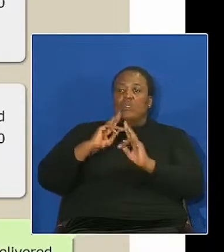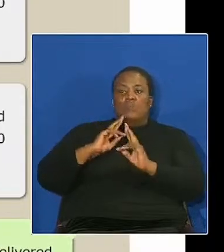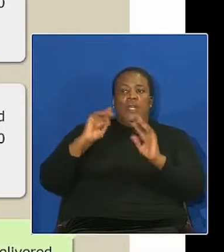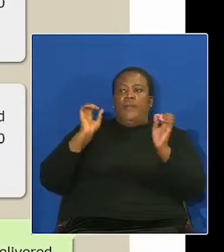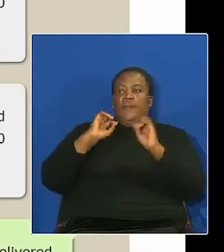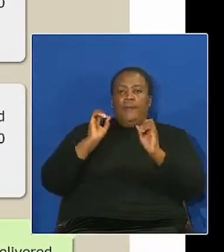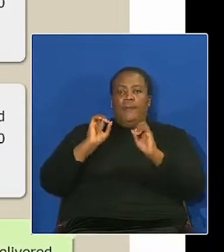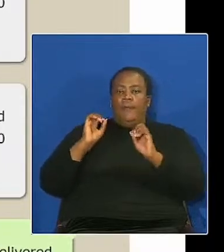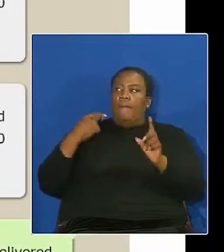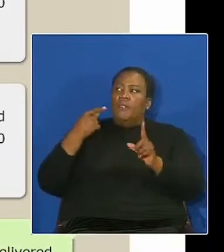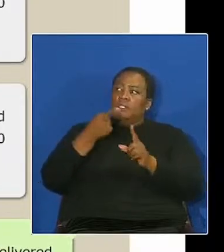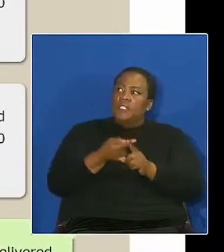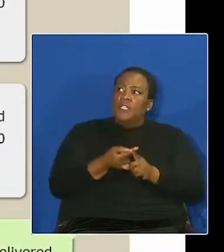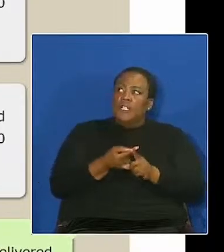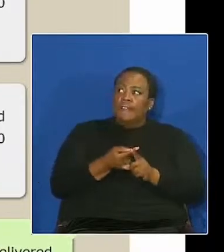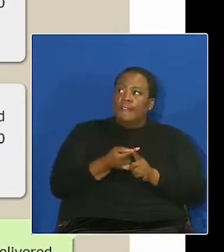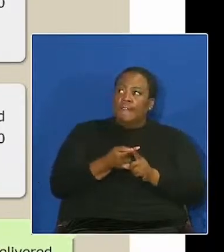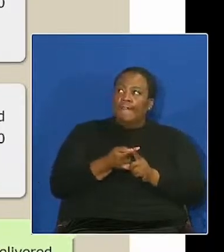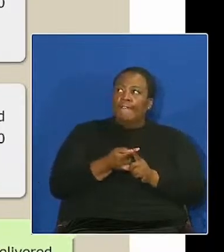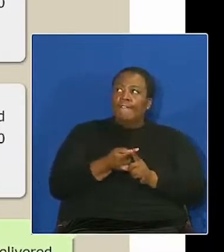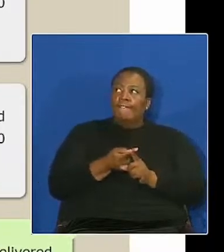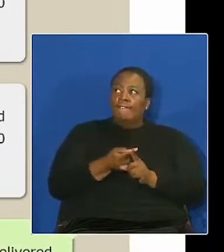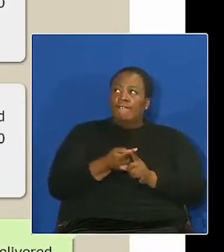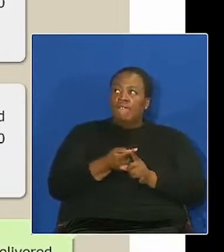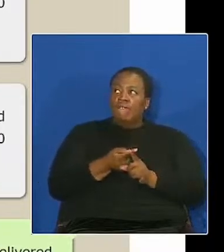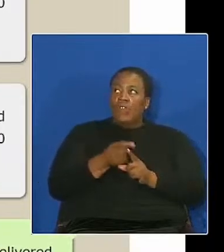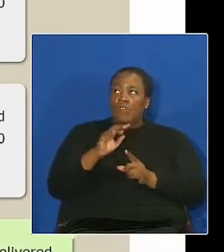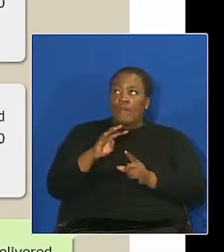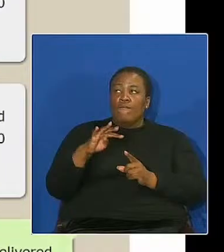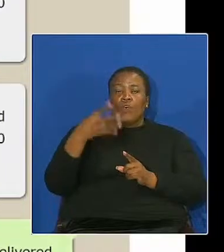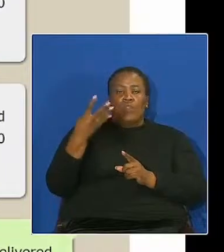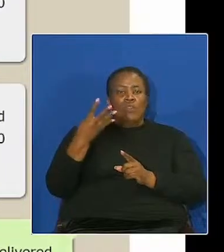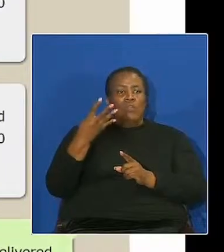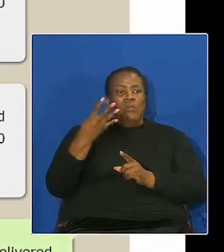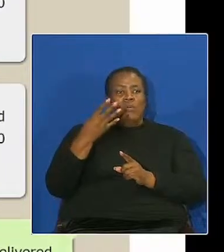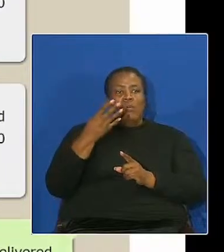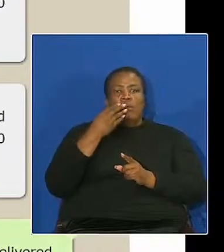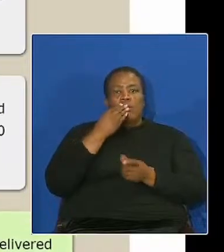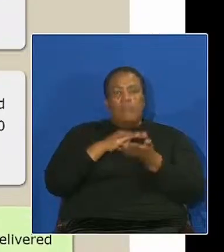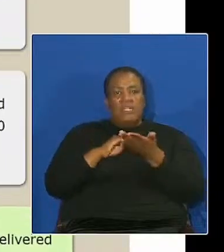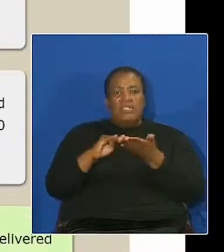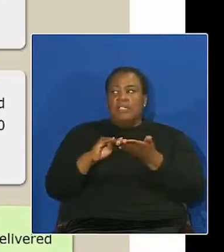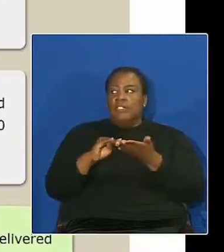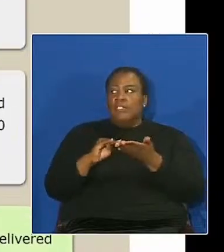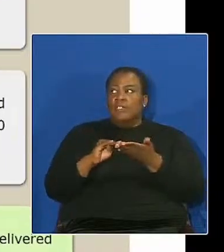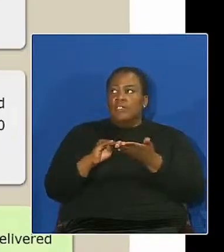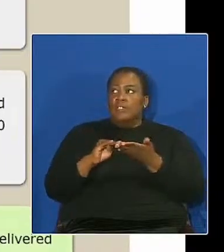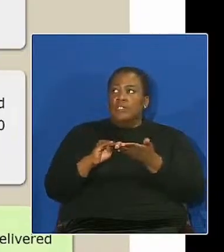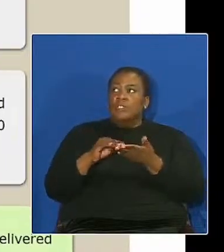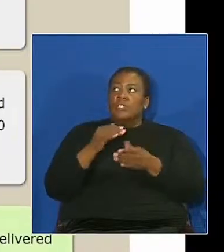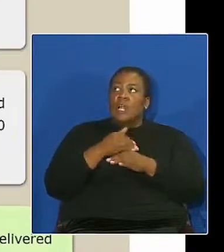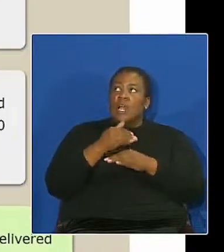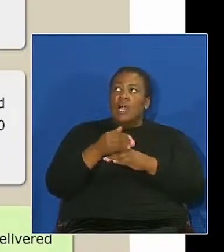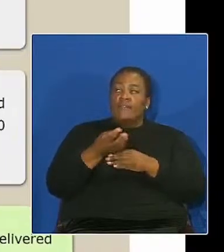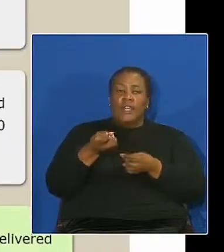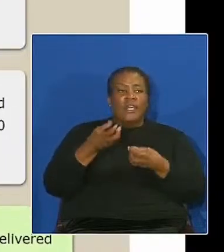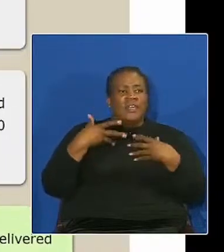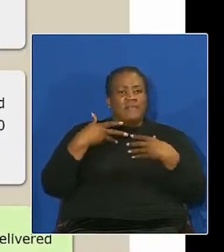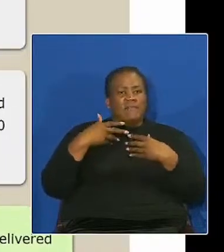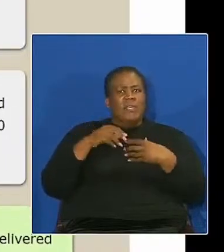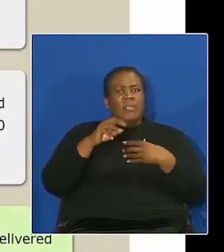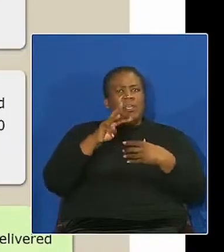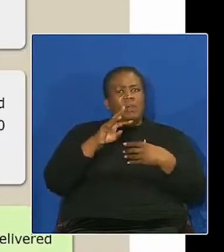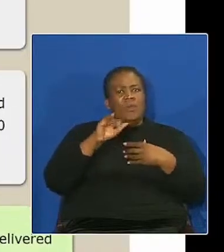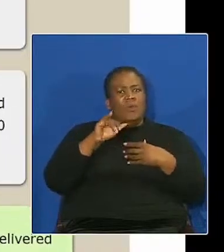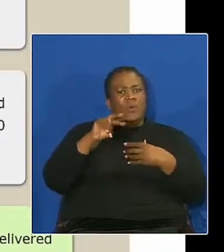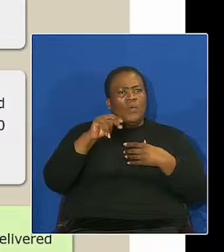up until that fourth message that says, after give me wings, the next message